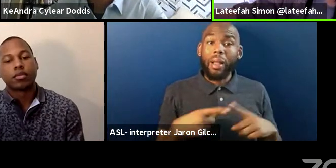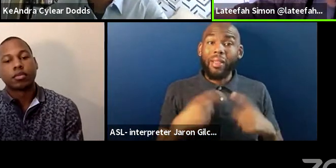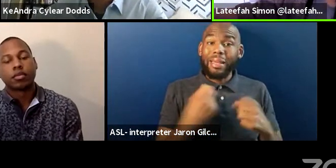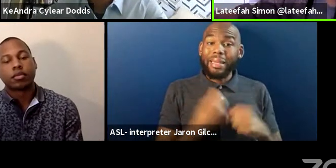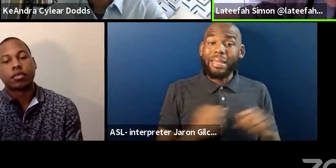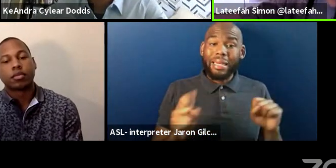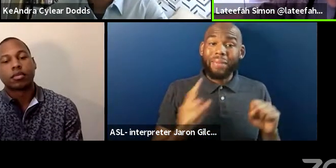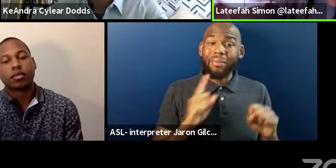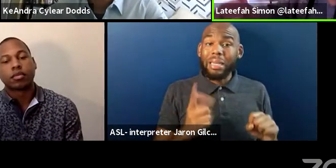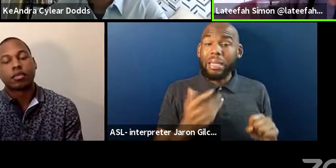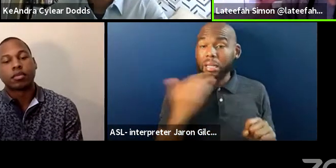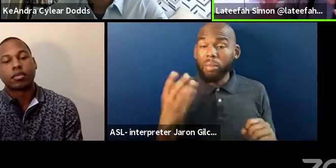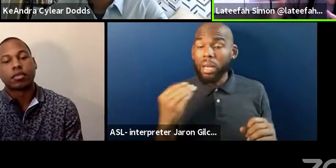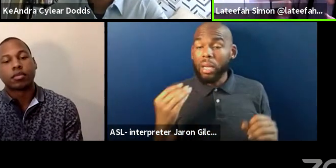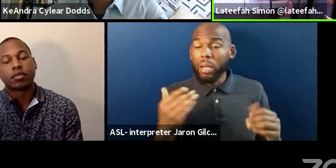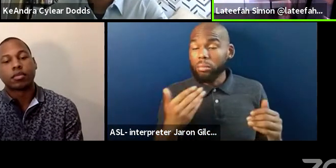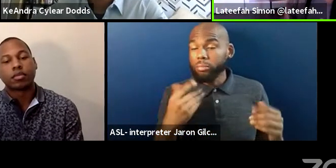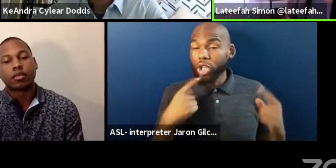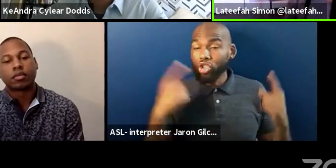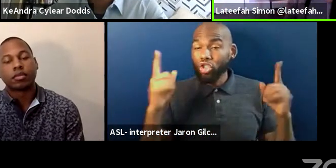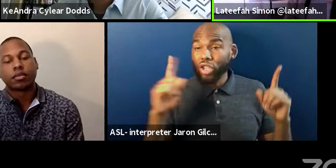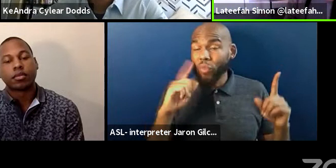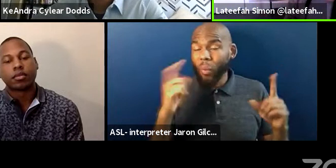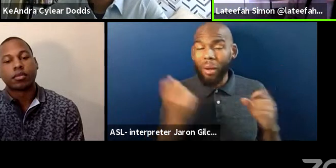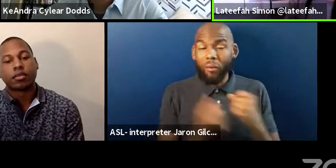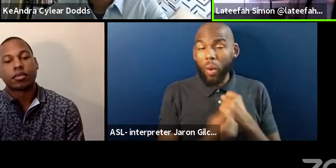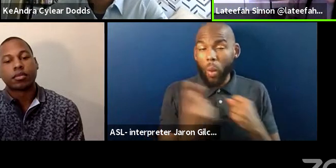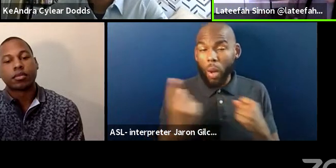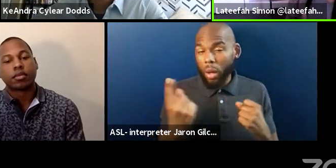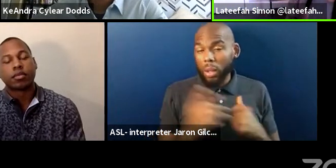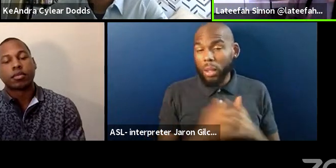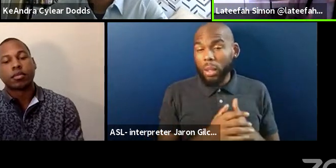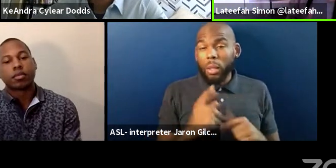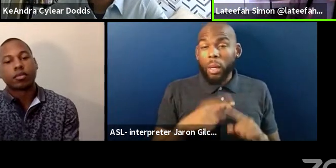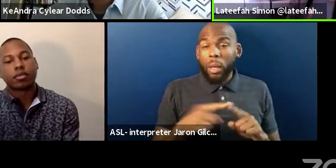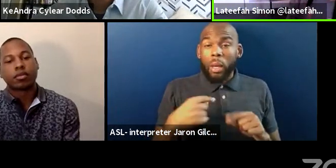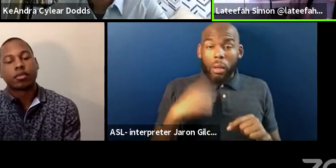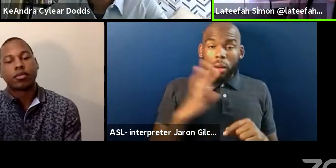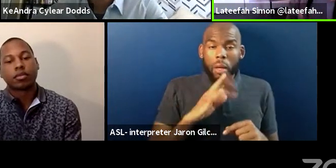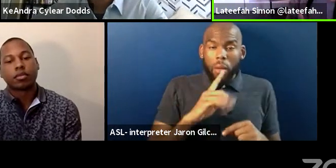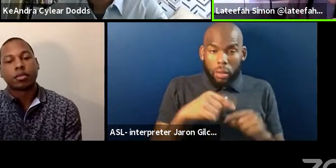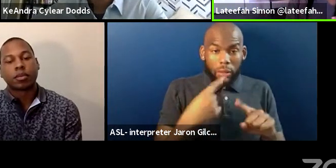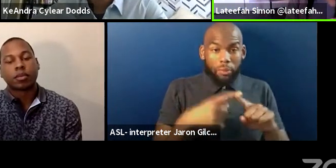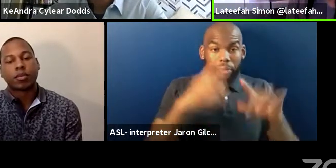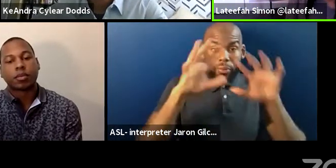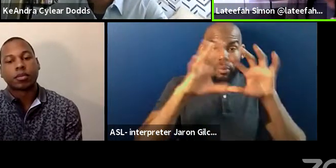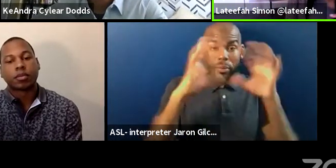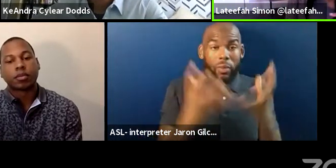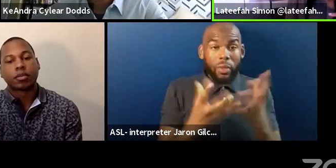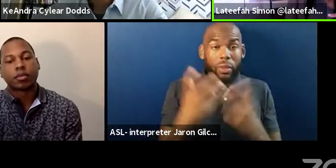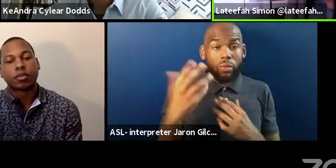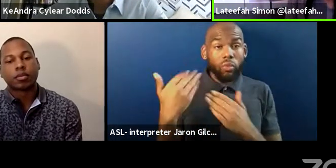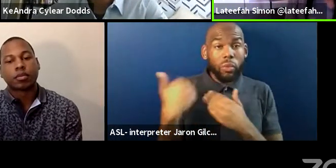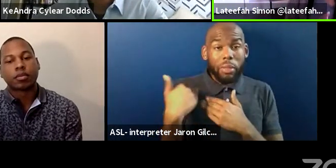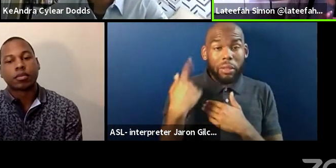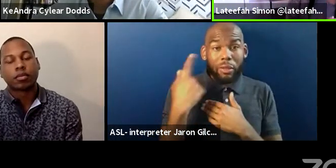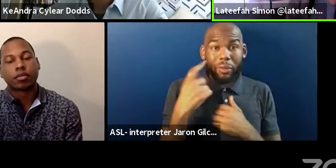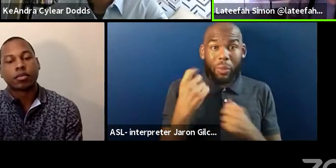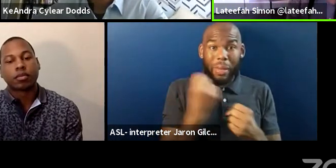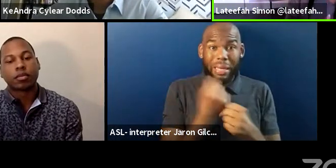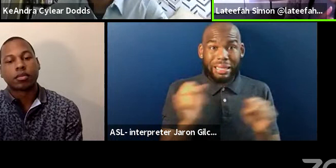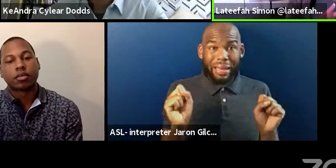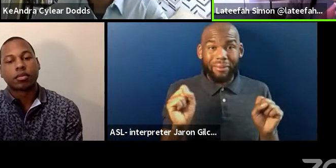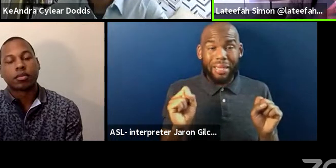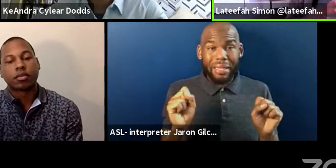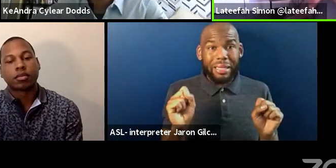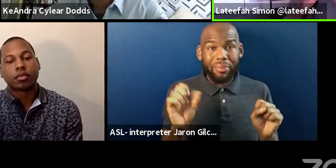more achieved for everyone. I think when we're talking about holistic responses to safety, thinking how policing is